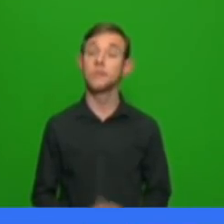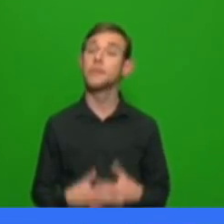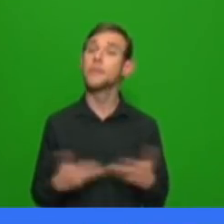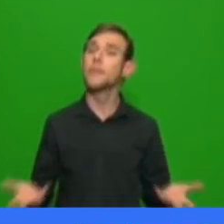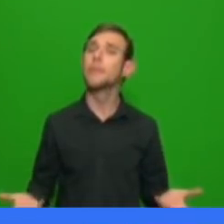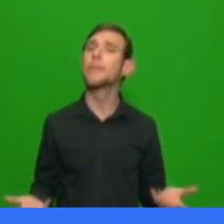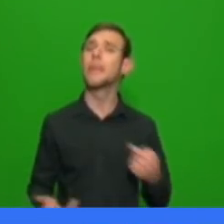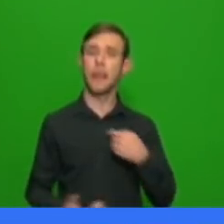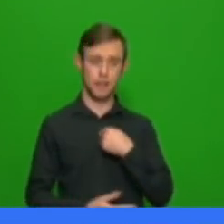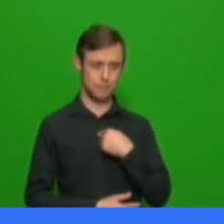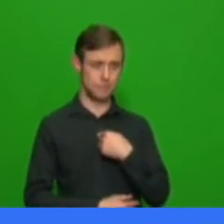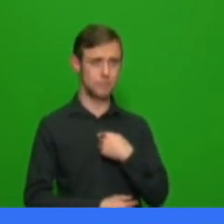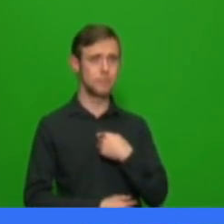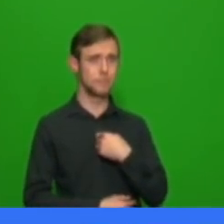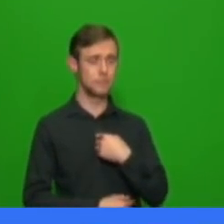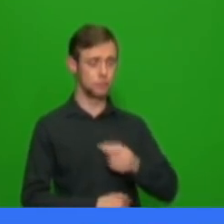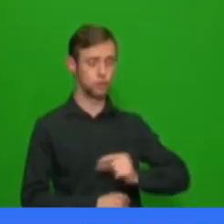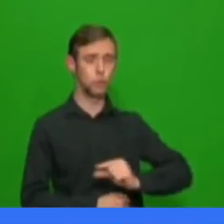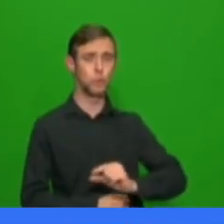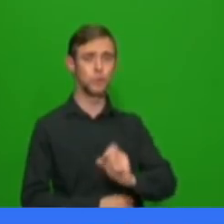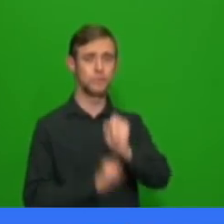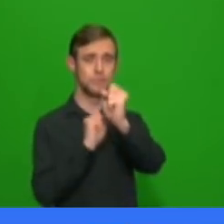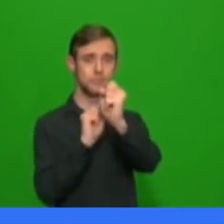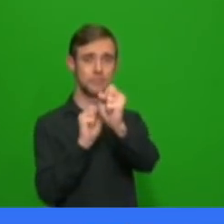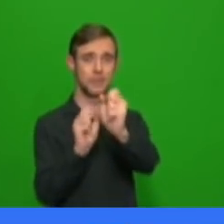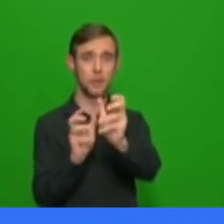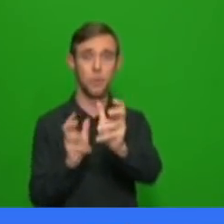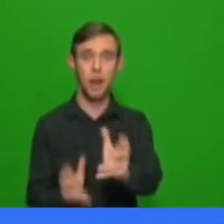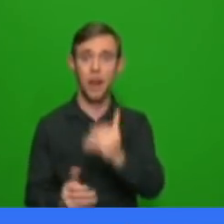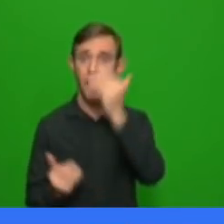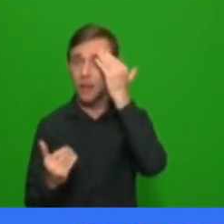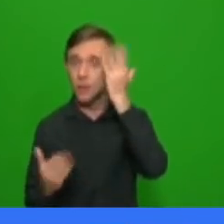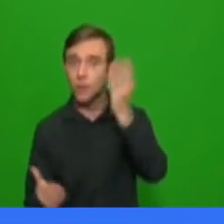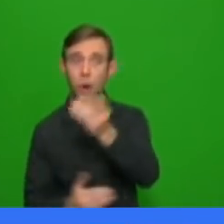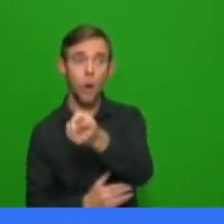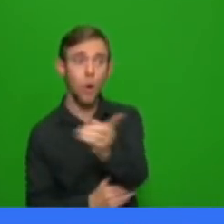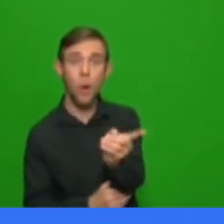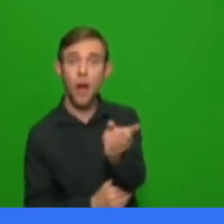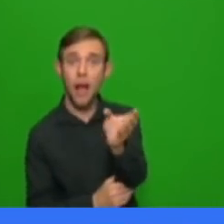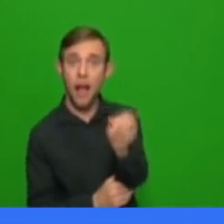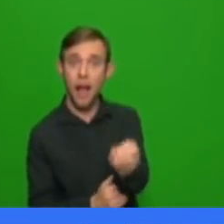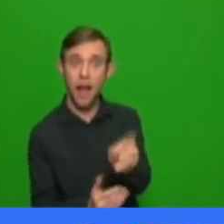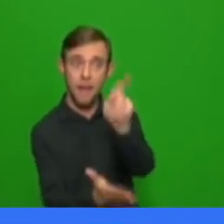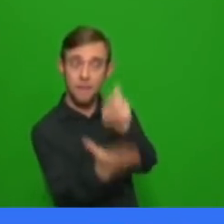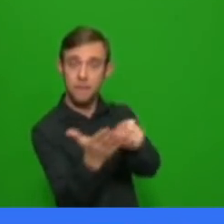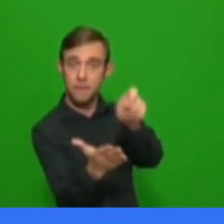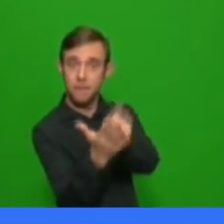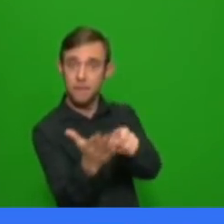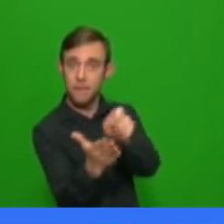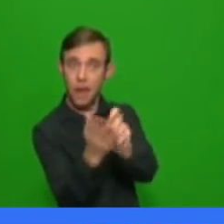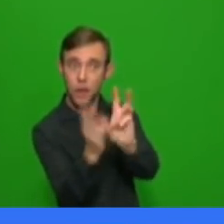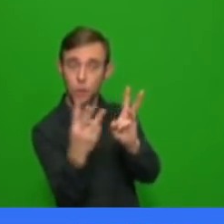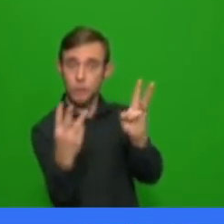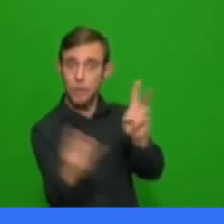I will come there because I'm not sure that we have journalists there. Lucanio?